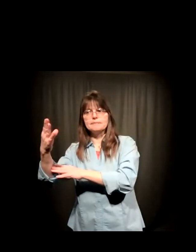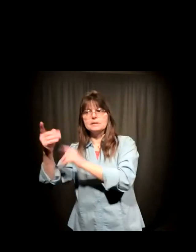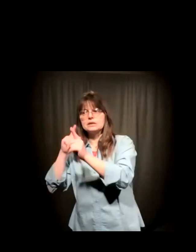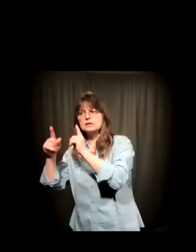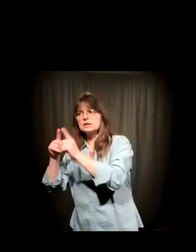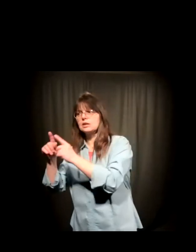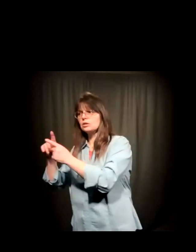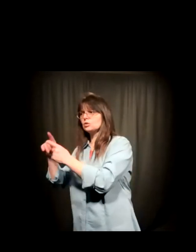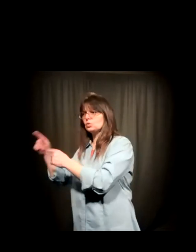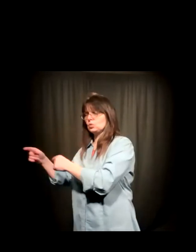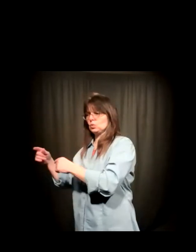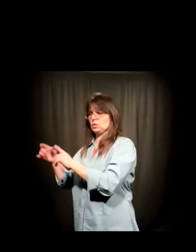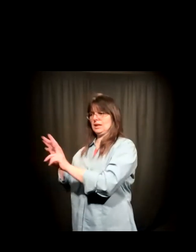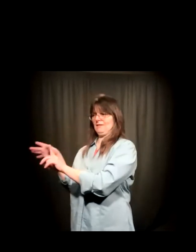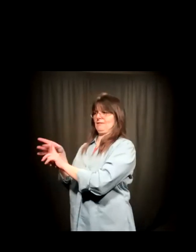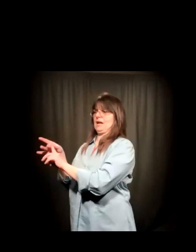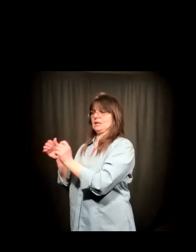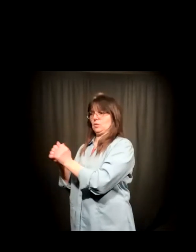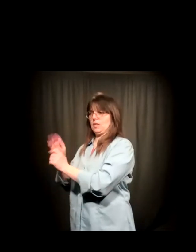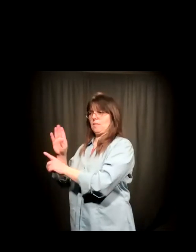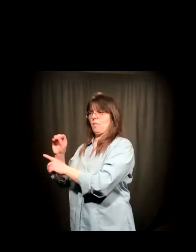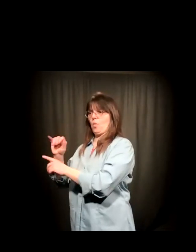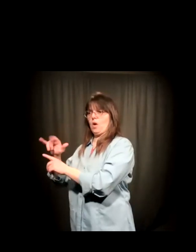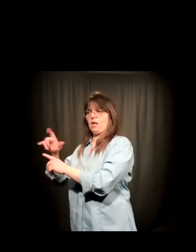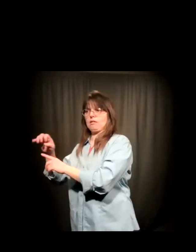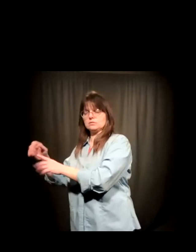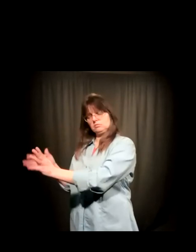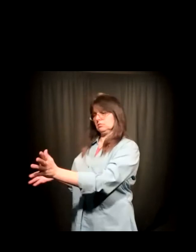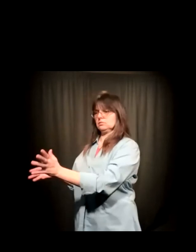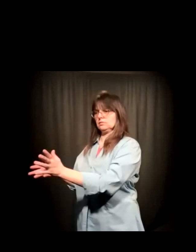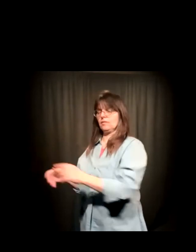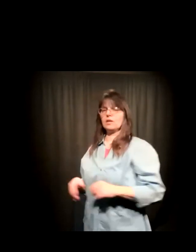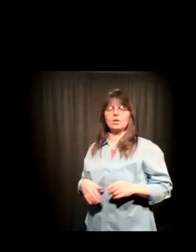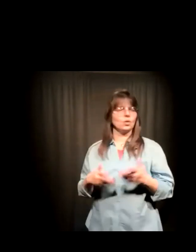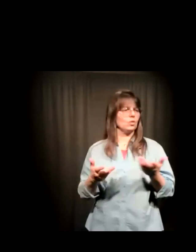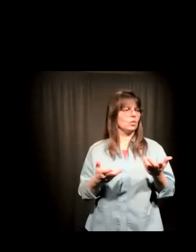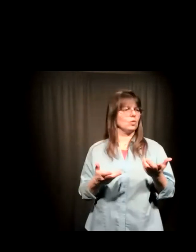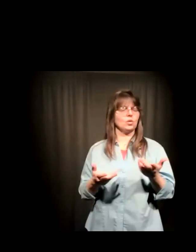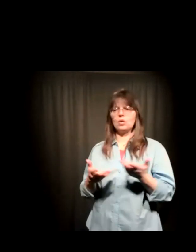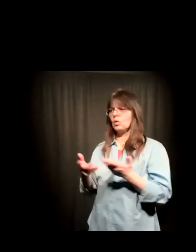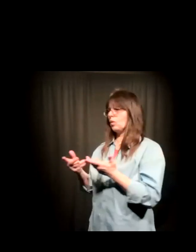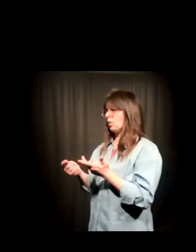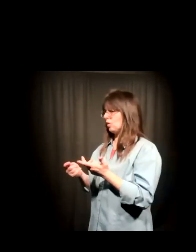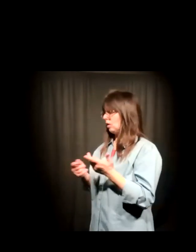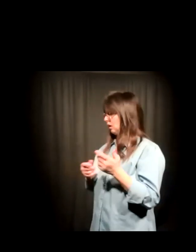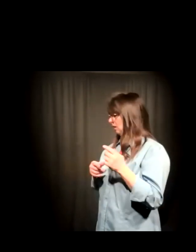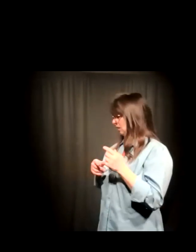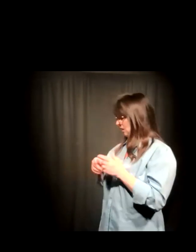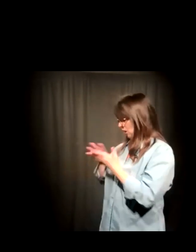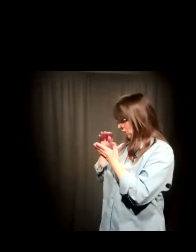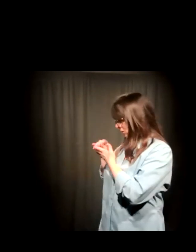him. The boy did with vigor and explained that God had boiled Job for 7